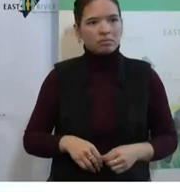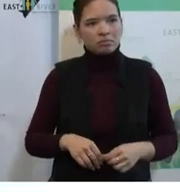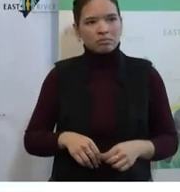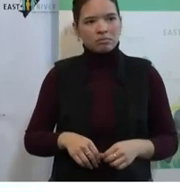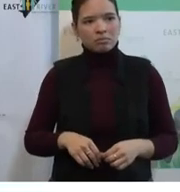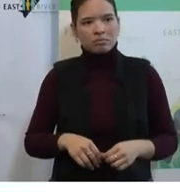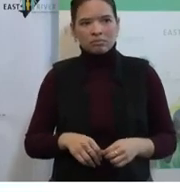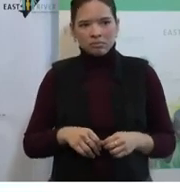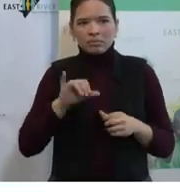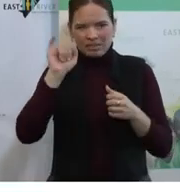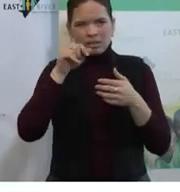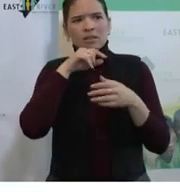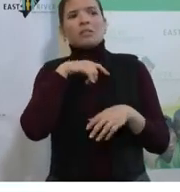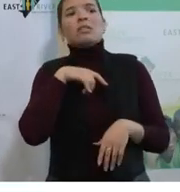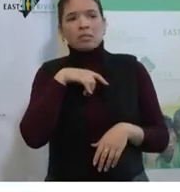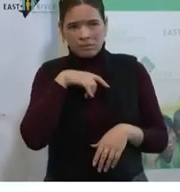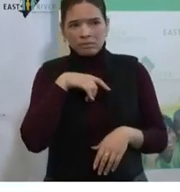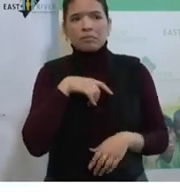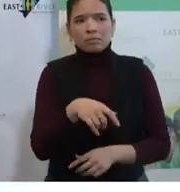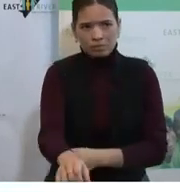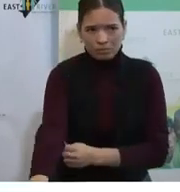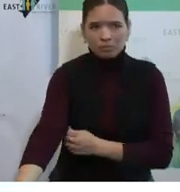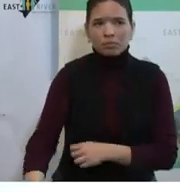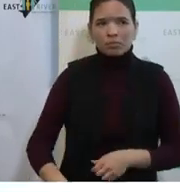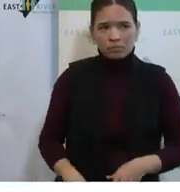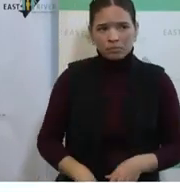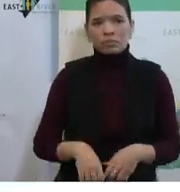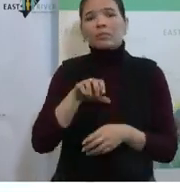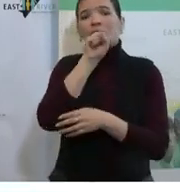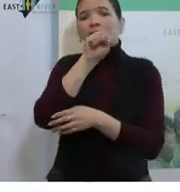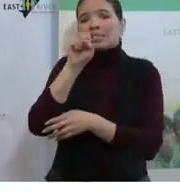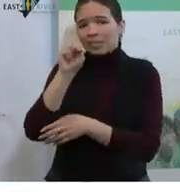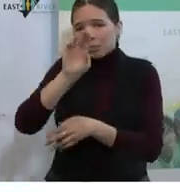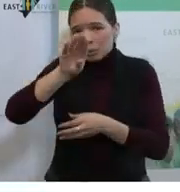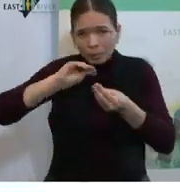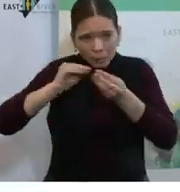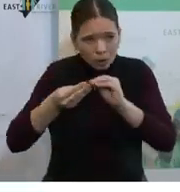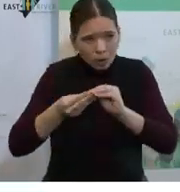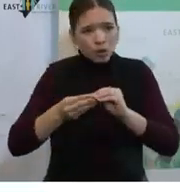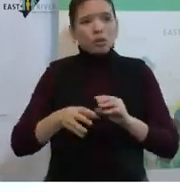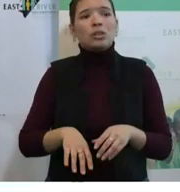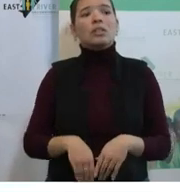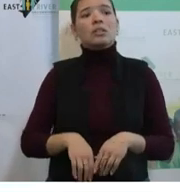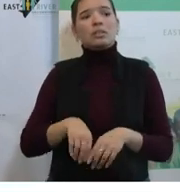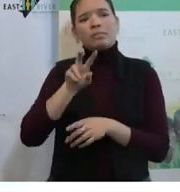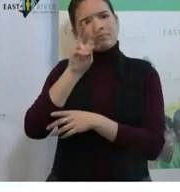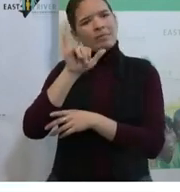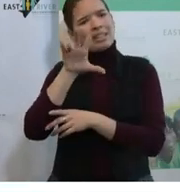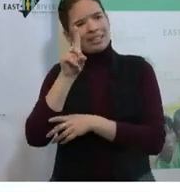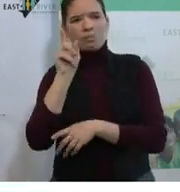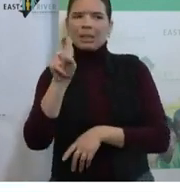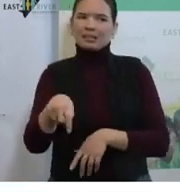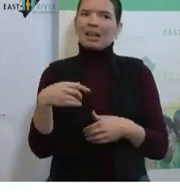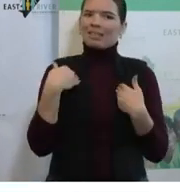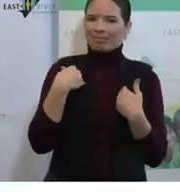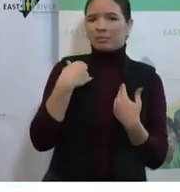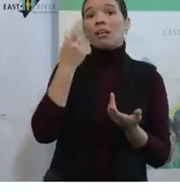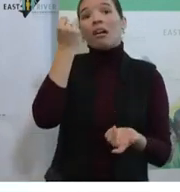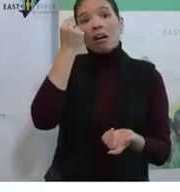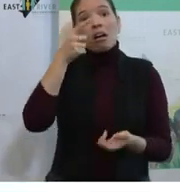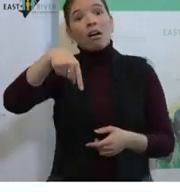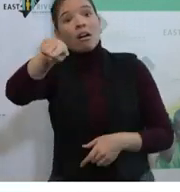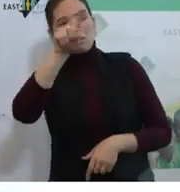the 2022 tax year ends, be a U.S. citizen or an immigrant, not